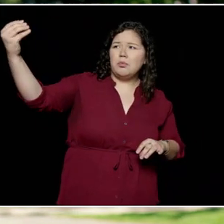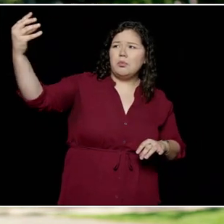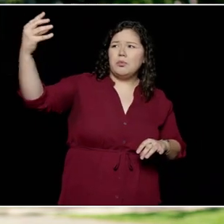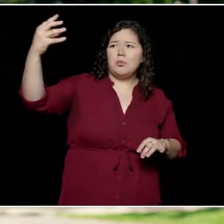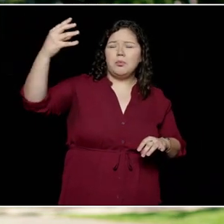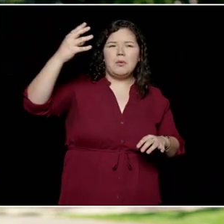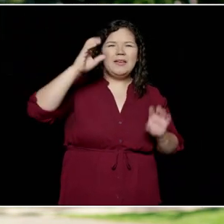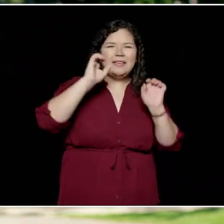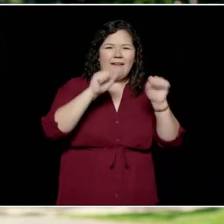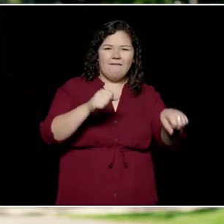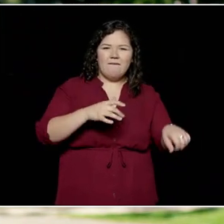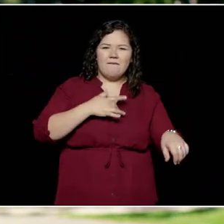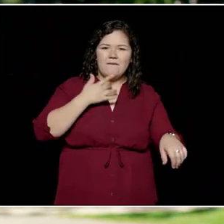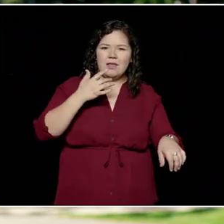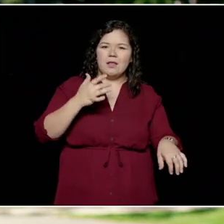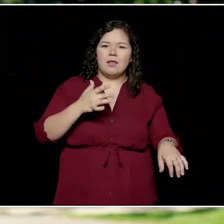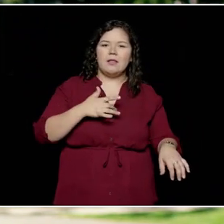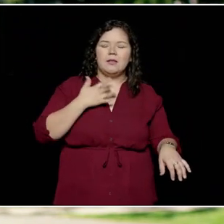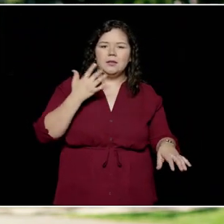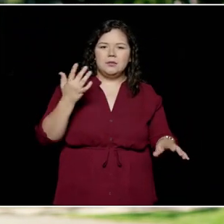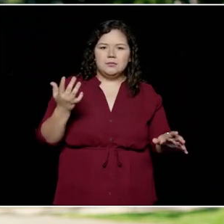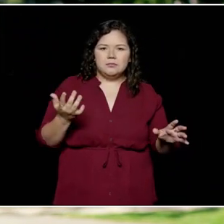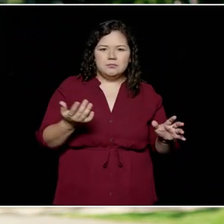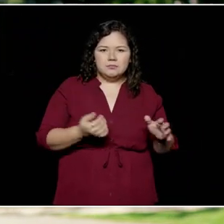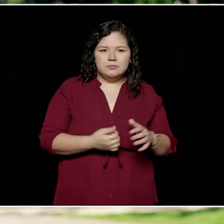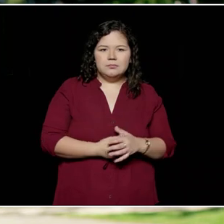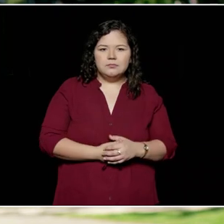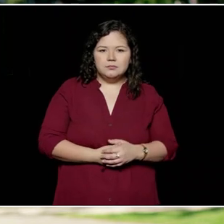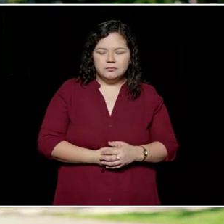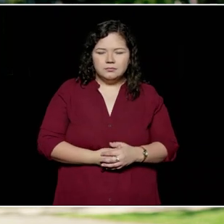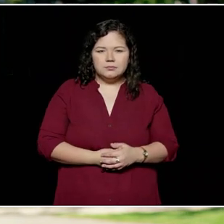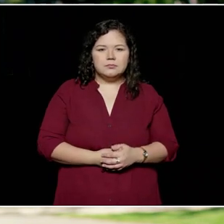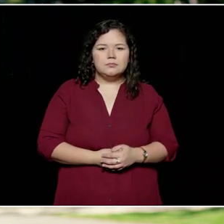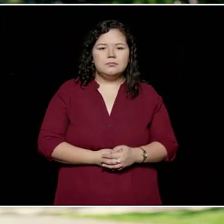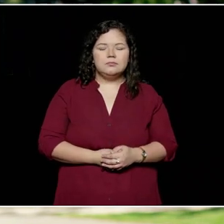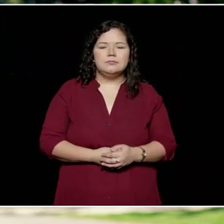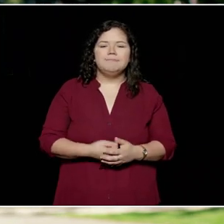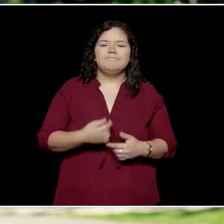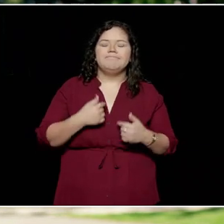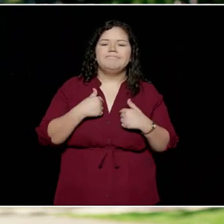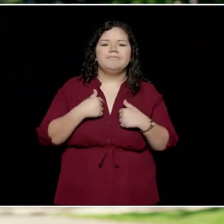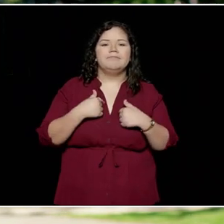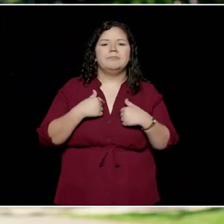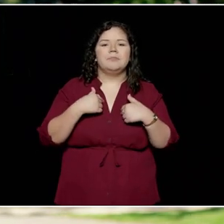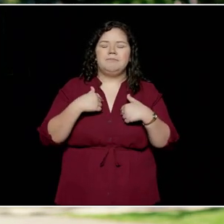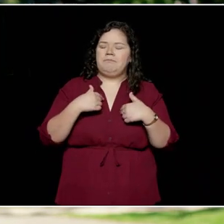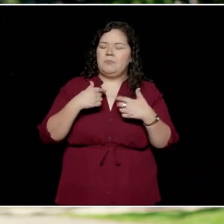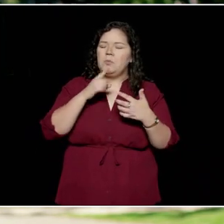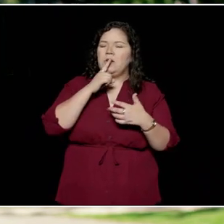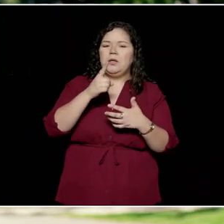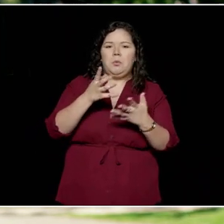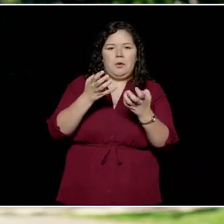immersed in the sunlight peering through the canopy of the Pacific Spirit Regional Park.